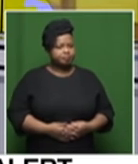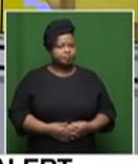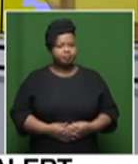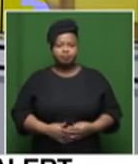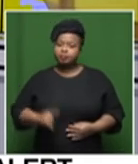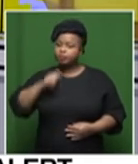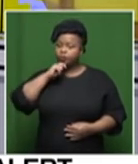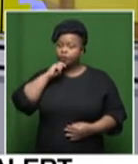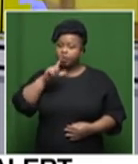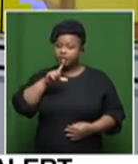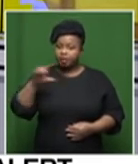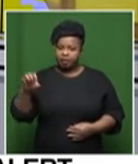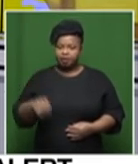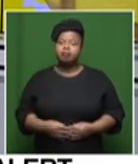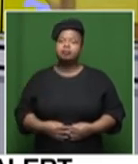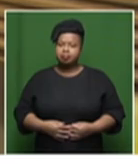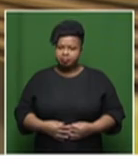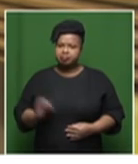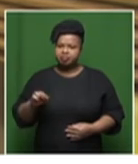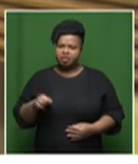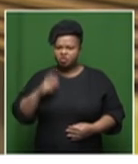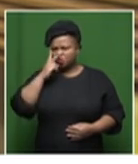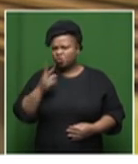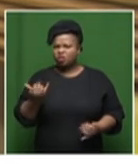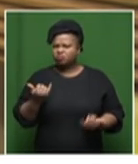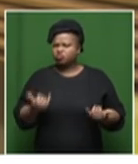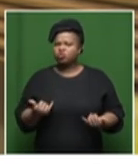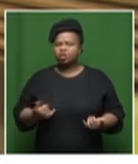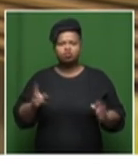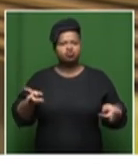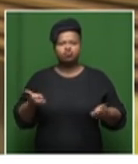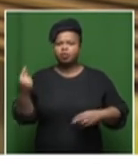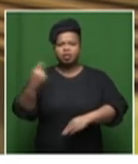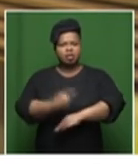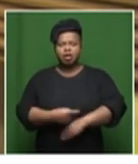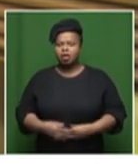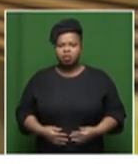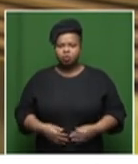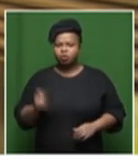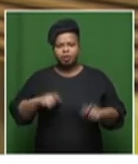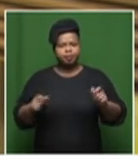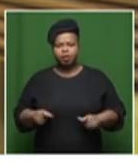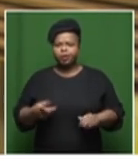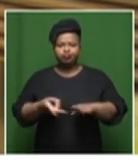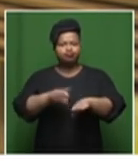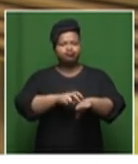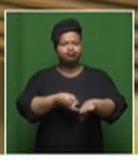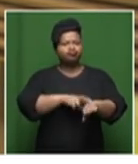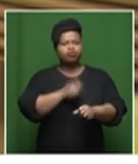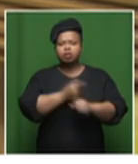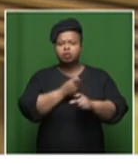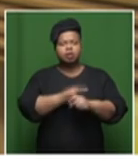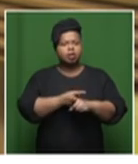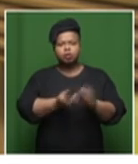Good morning, Leanne. Yes, indeed, it seems as though today is a normal day. People are catching their normal taxis, making their